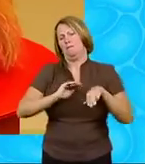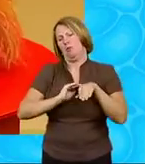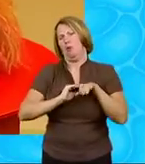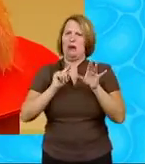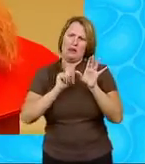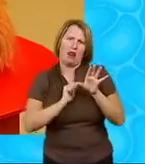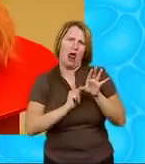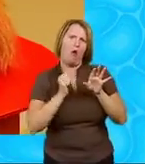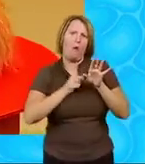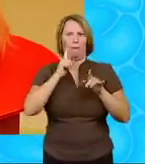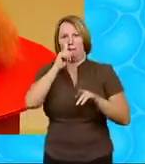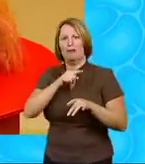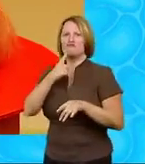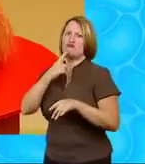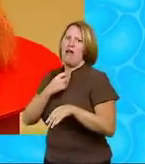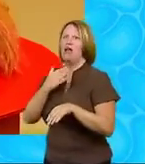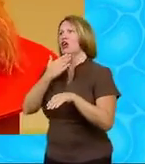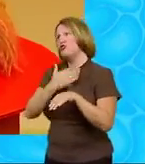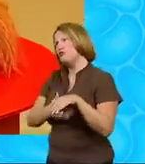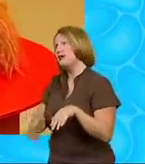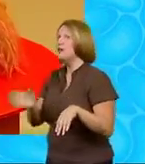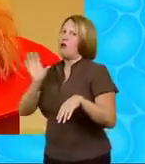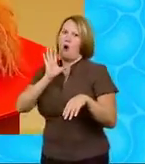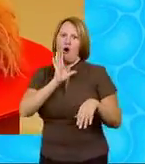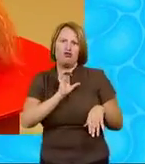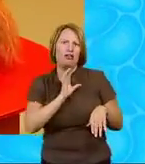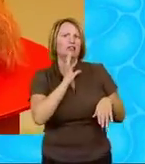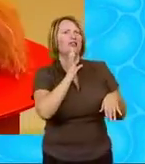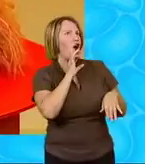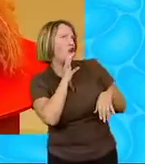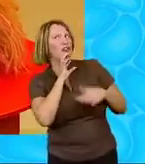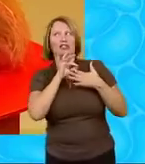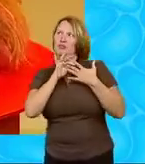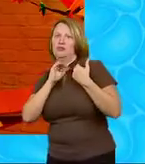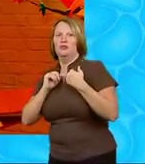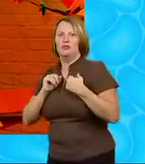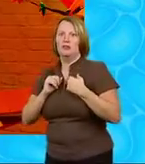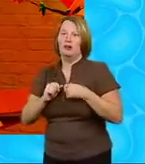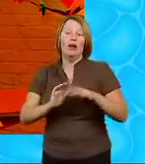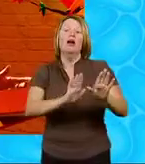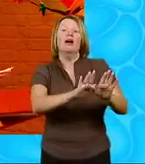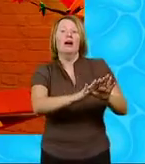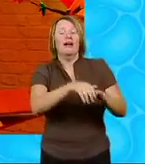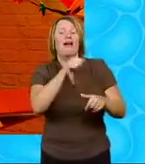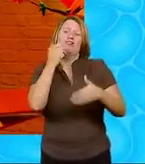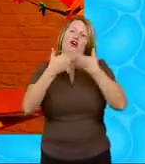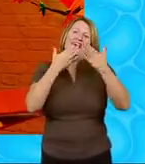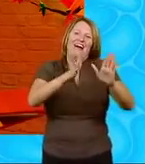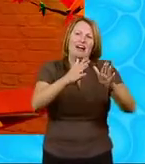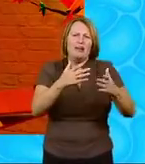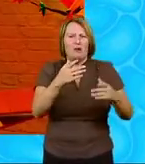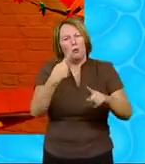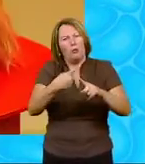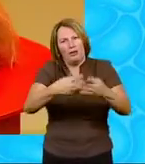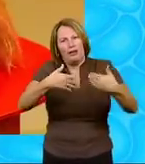like painting in blue and yellow and pink and red and green, yes, and orange. Oh, that's great. And have you got a funny story about yourself?